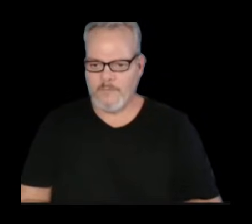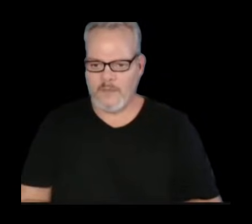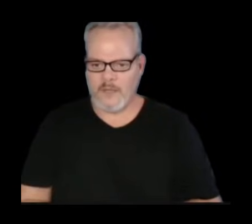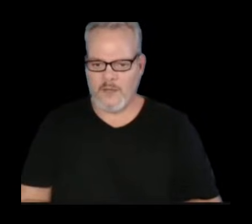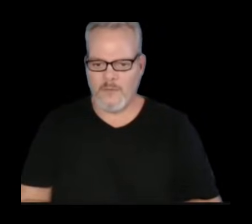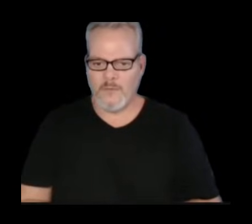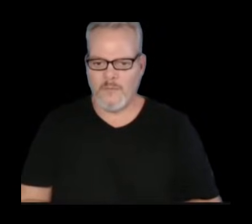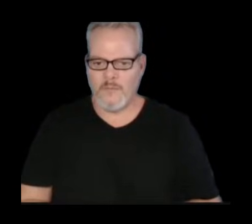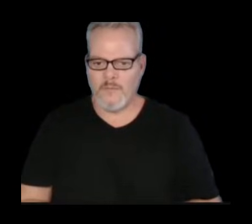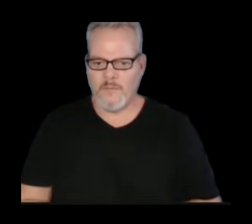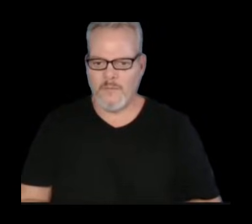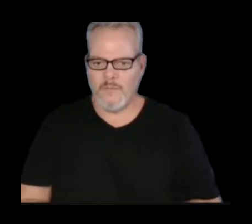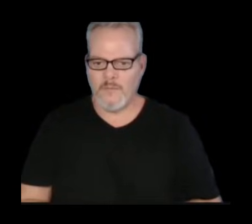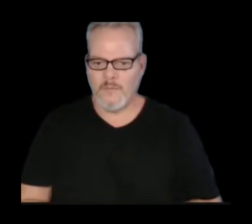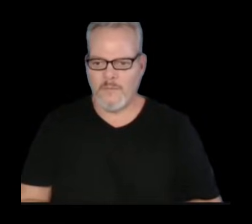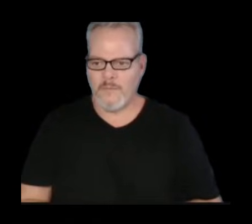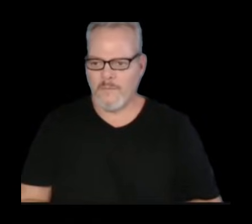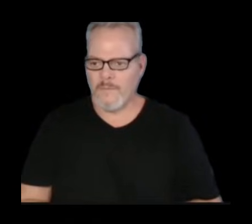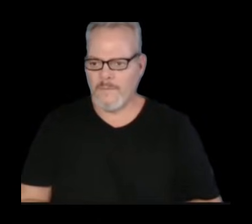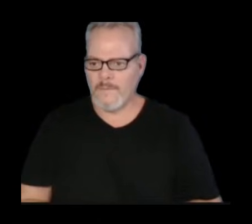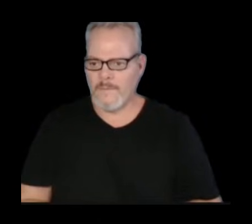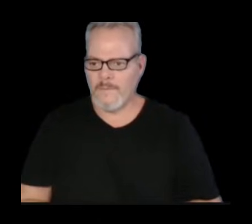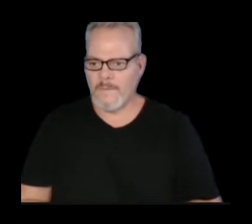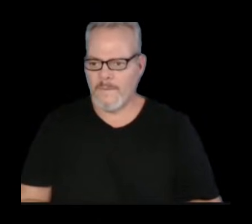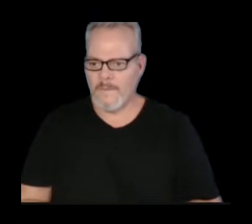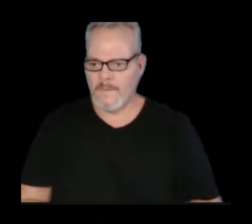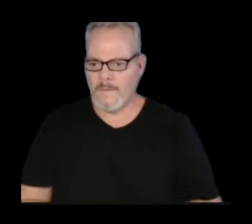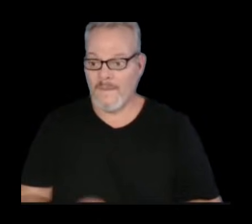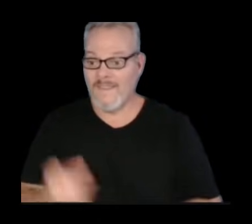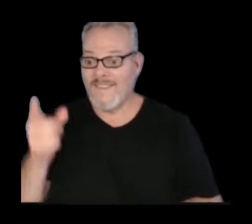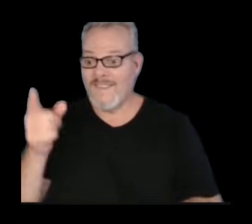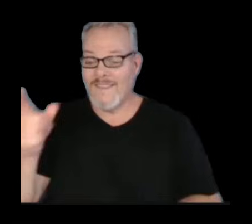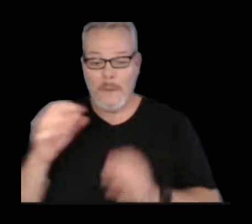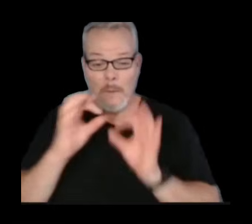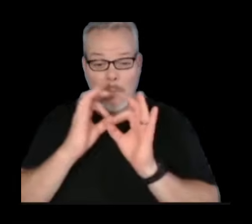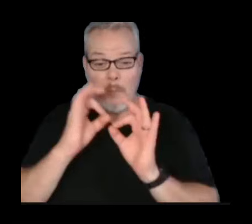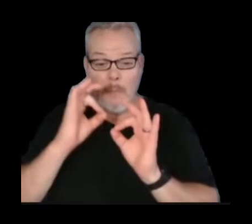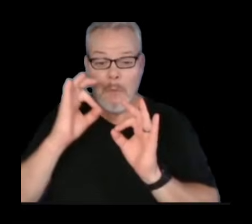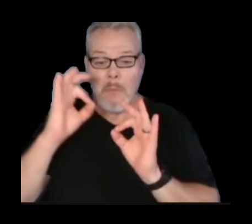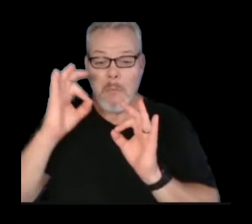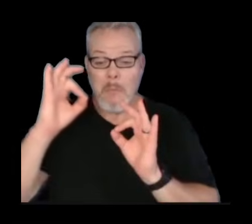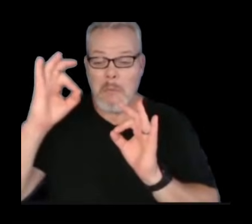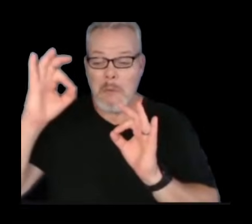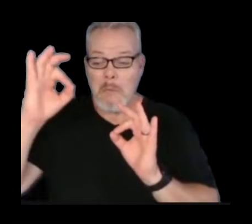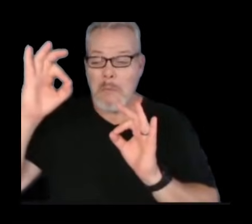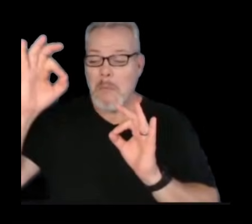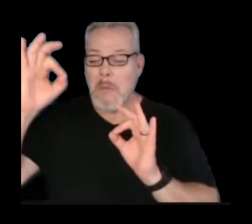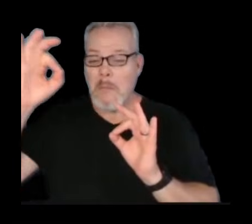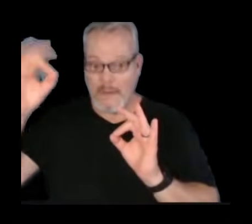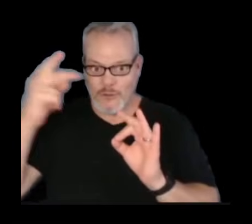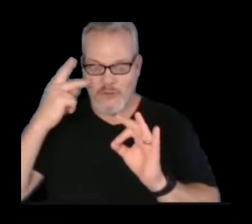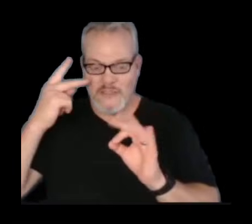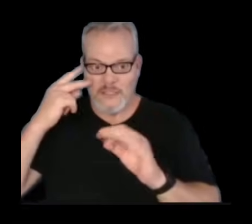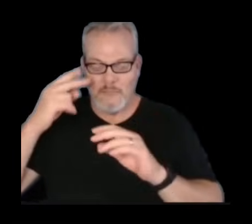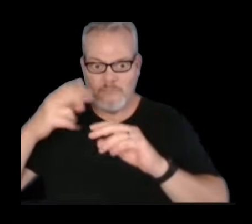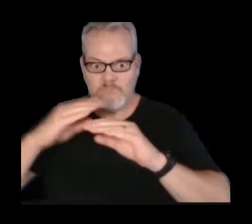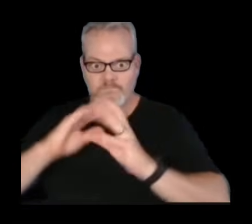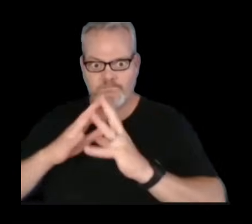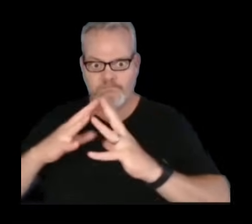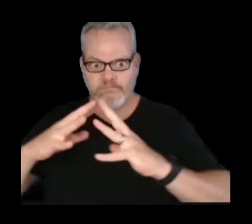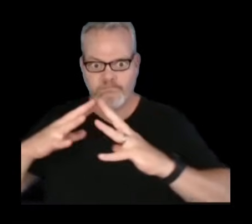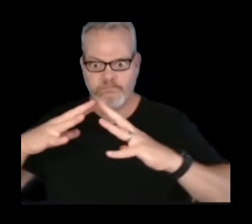So the nuance is that the volcano has been contracting at its summit with that shift to the south